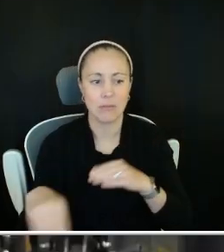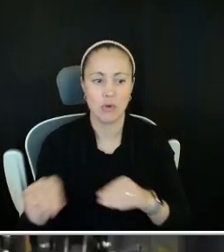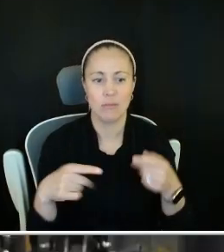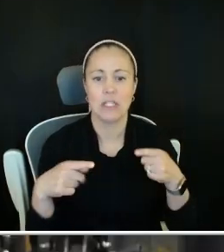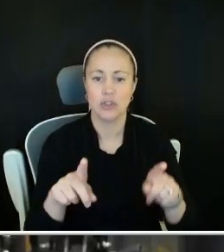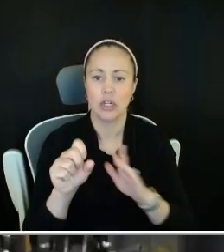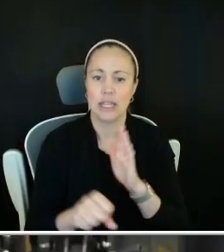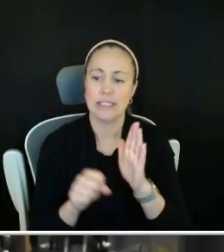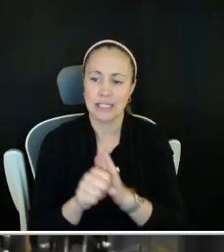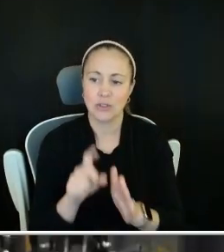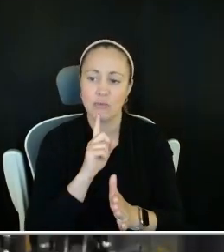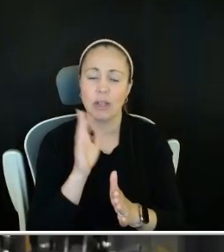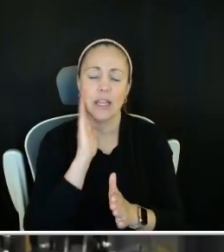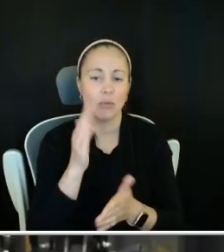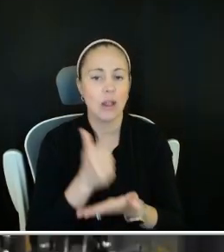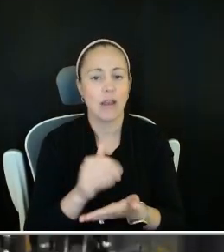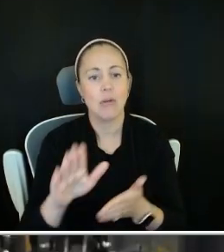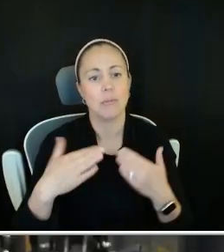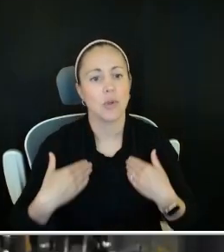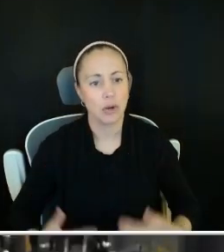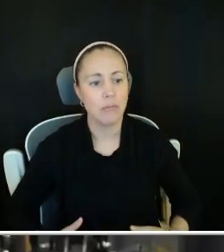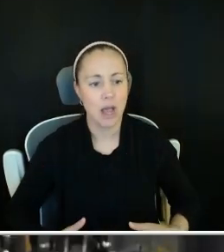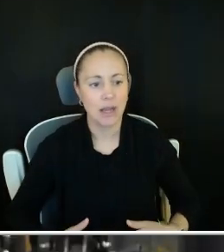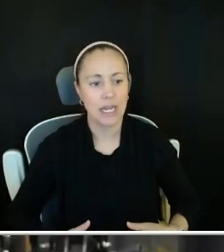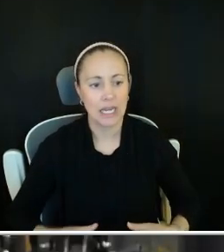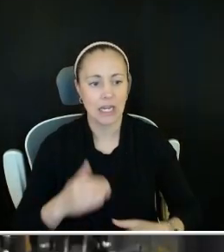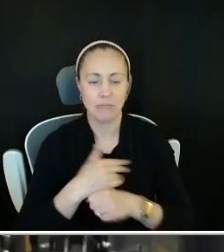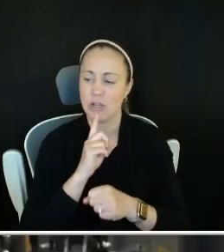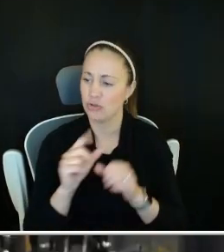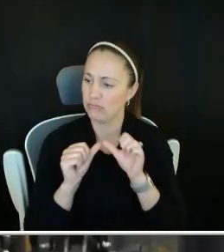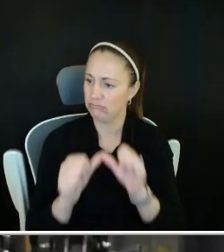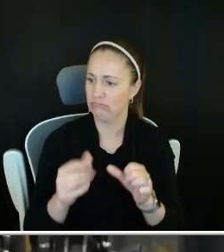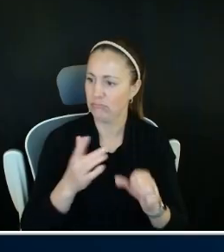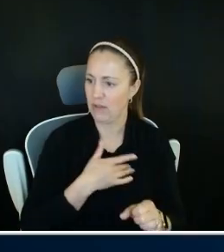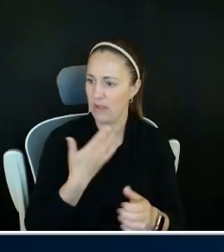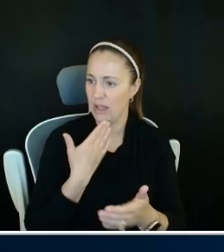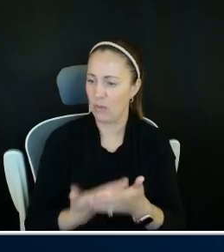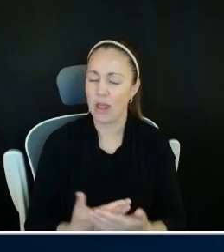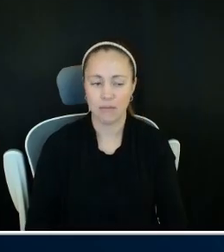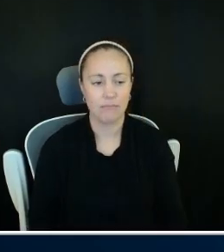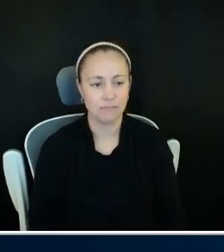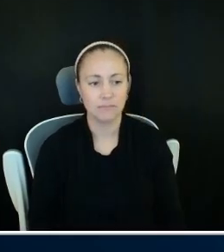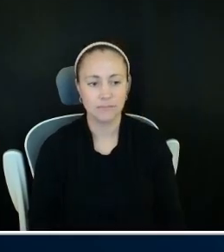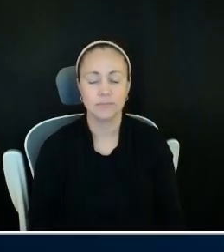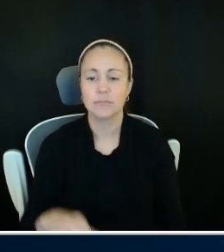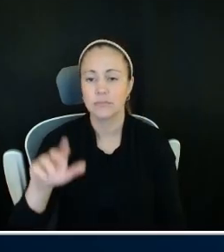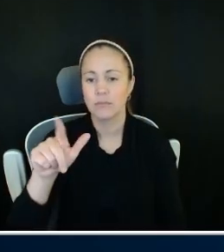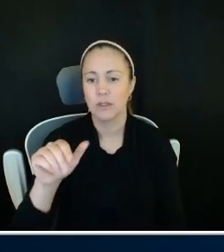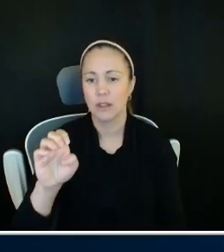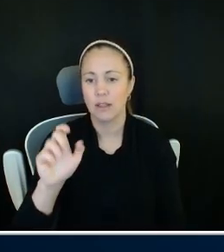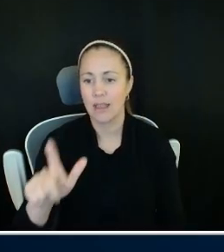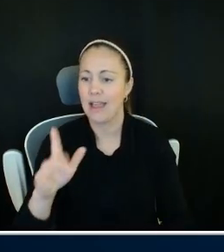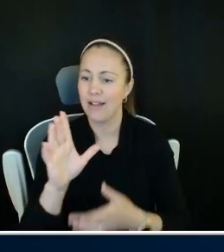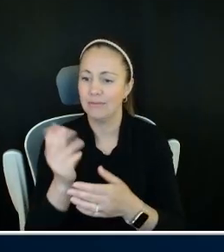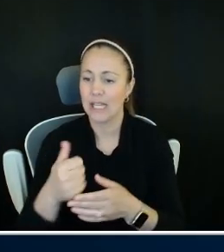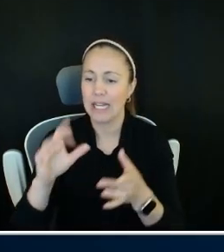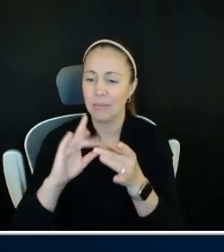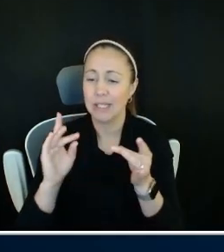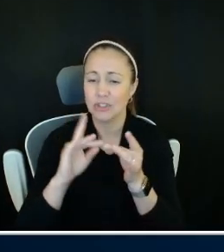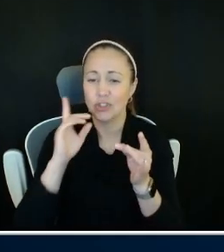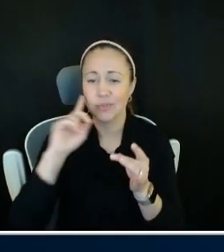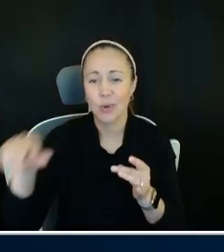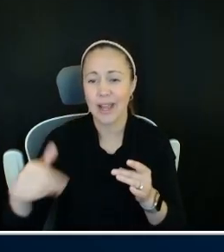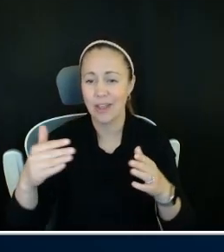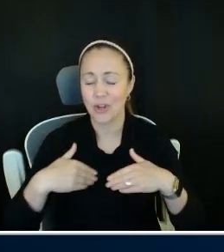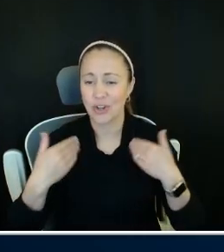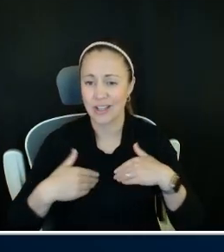really help your body stay feeling well and help keep you on the field. And Lael, any messages to other young athletes or parents watching that you want